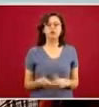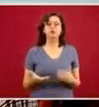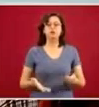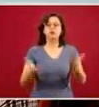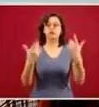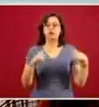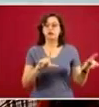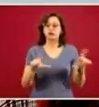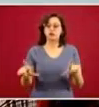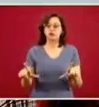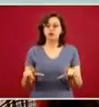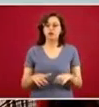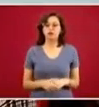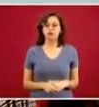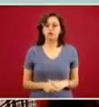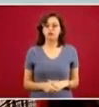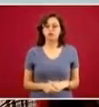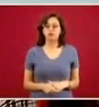Next slide.